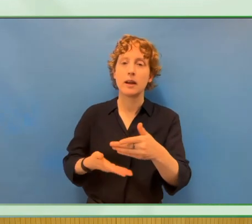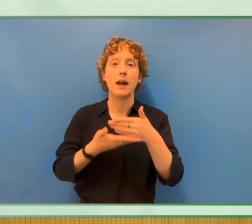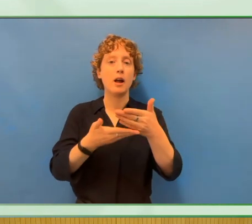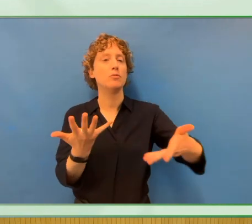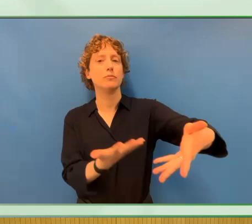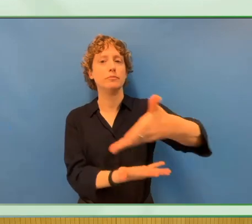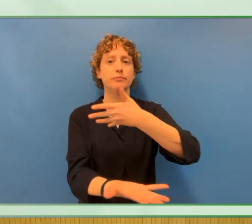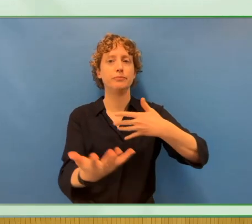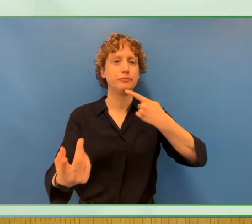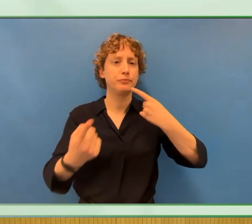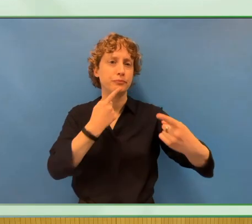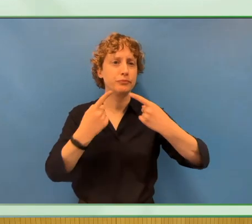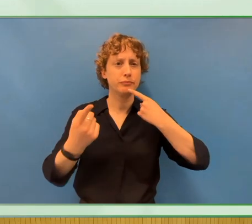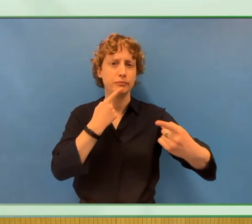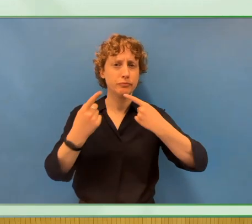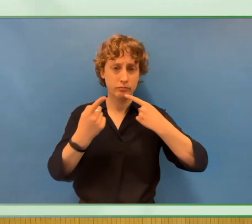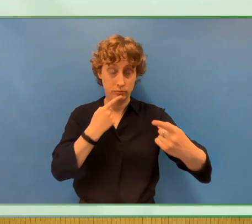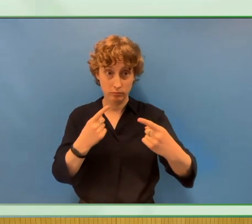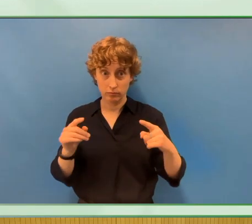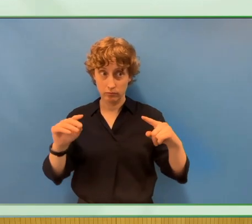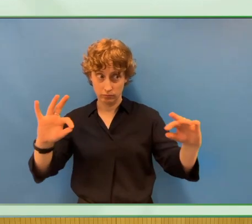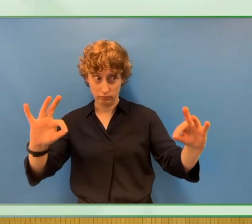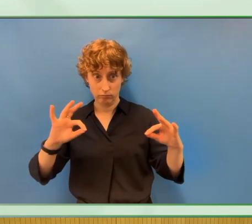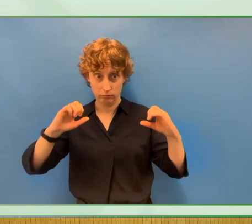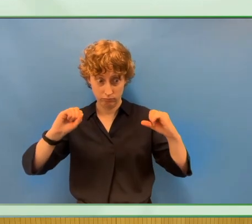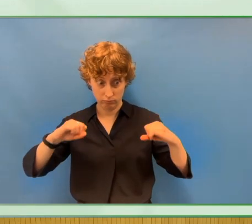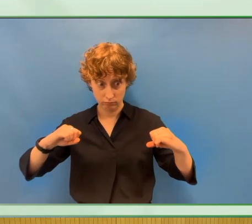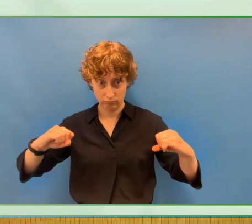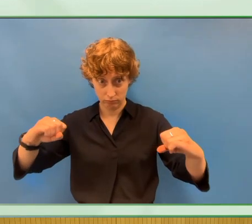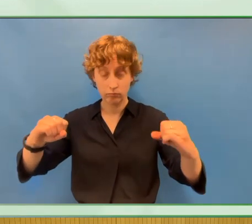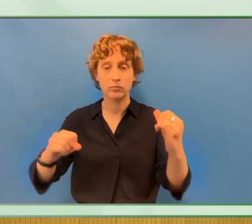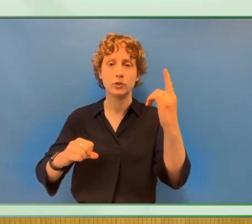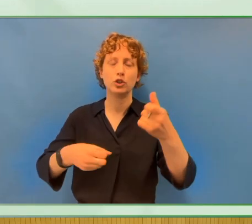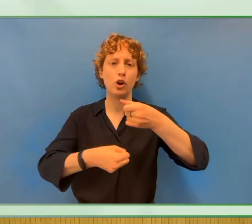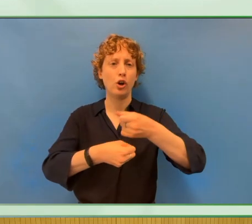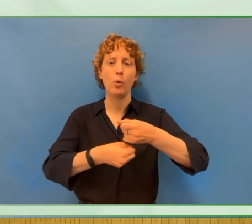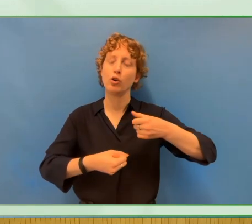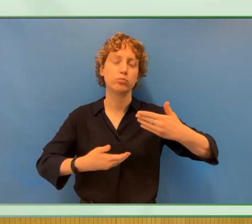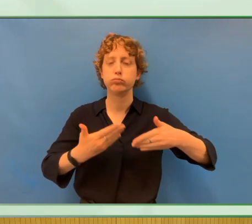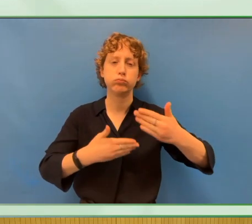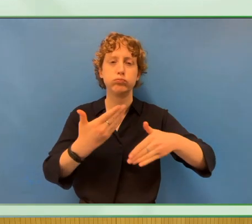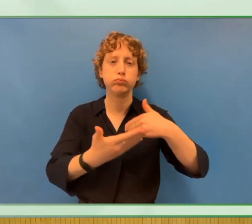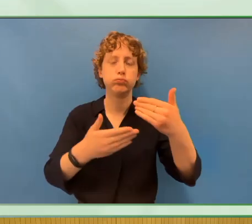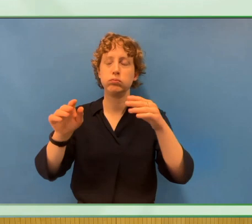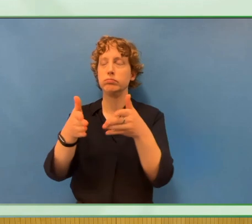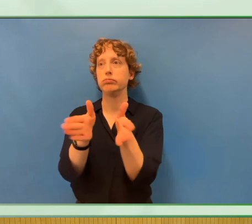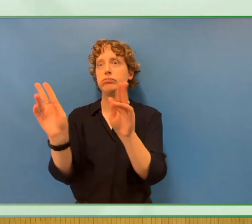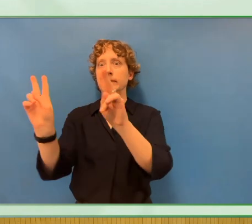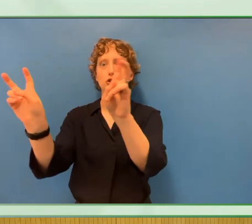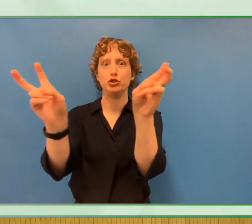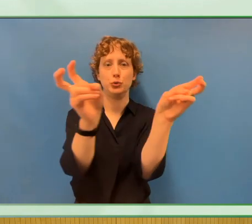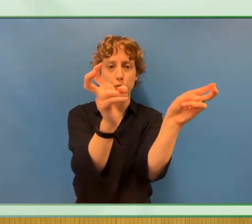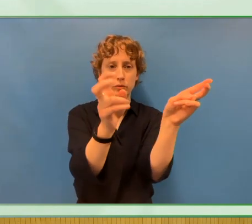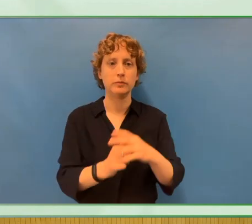point and then be able to start working on issues that go beyond compliance. So compliance